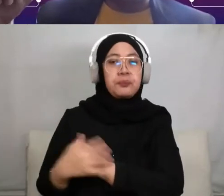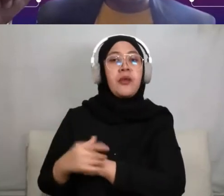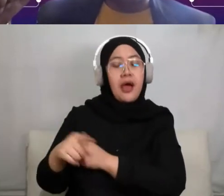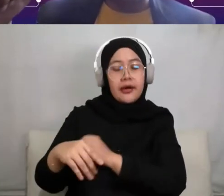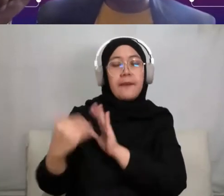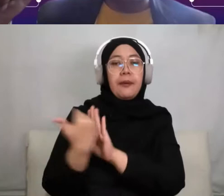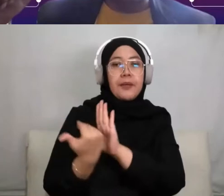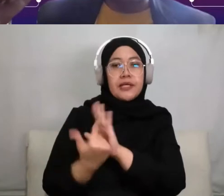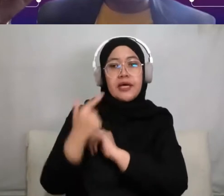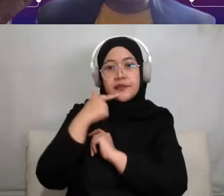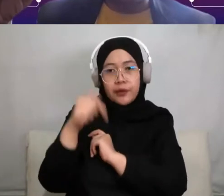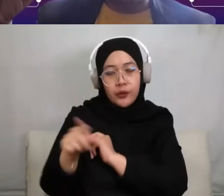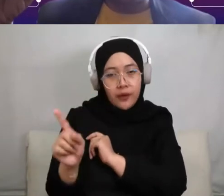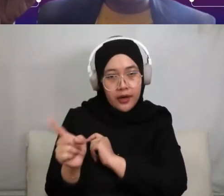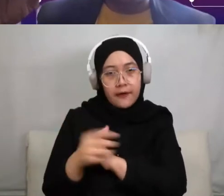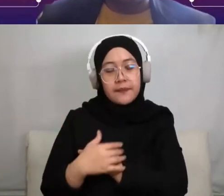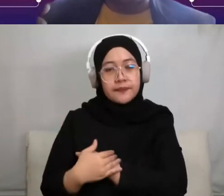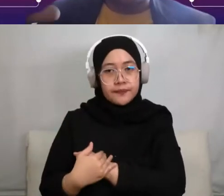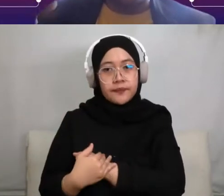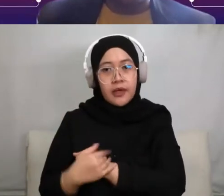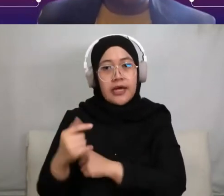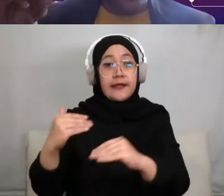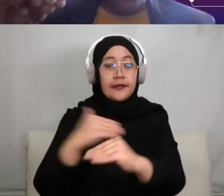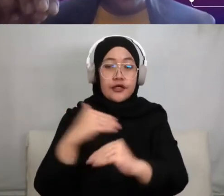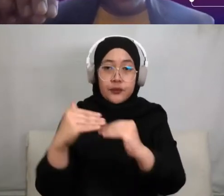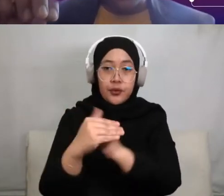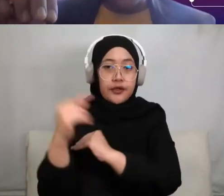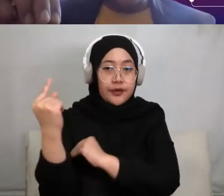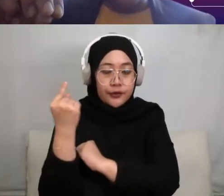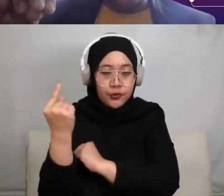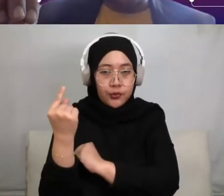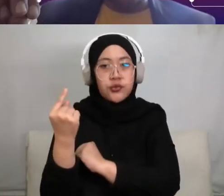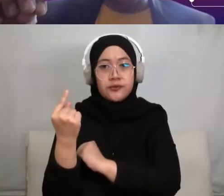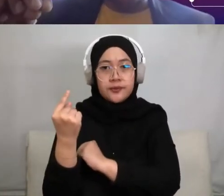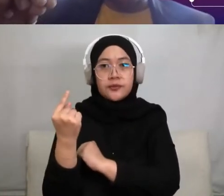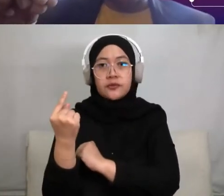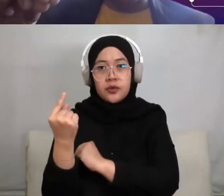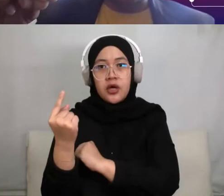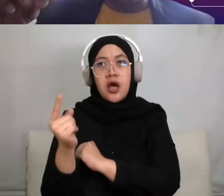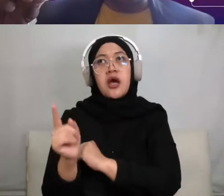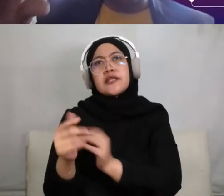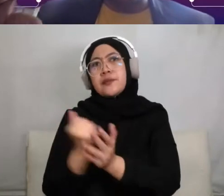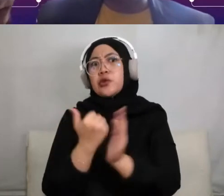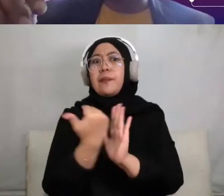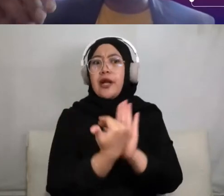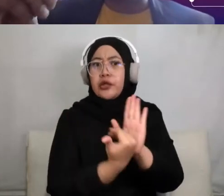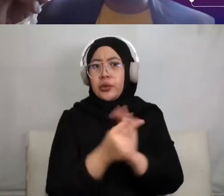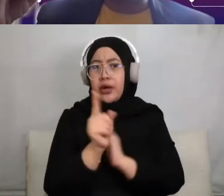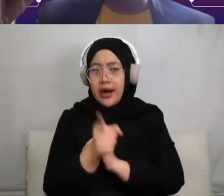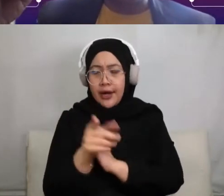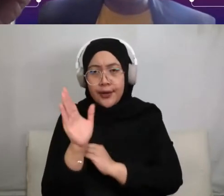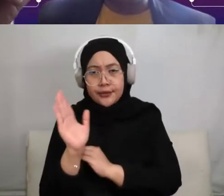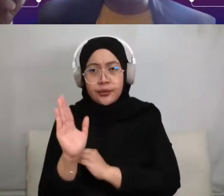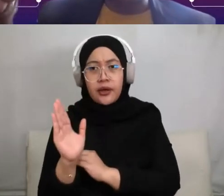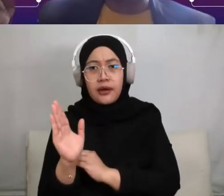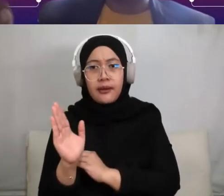to public transport, though these rules are already stipulated, still more passengers will be